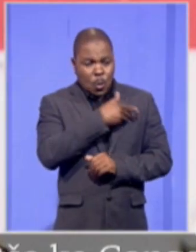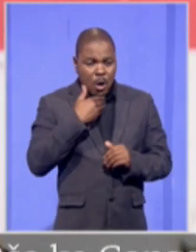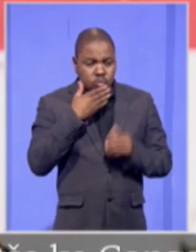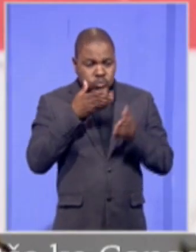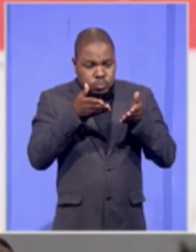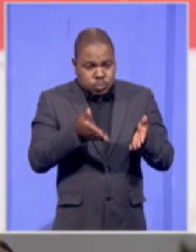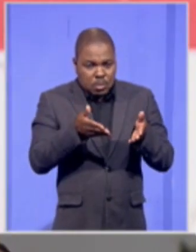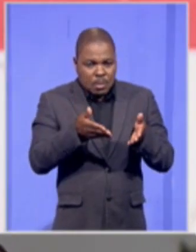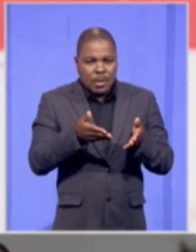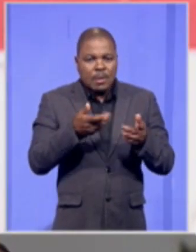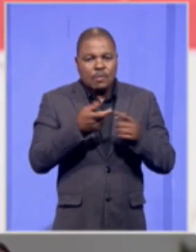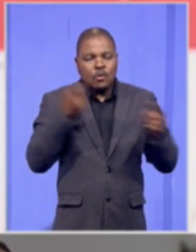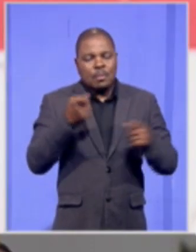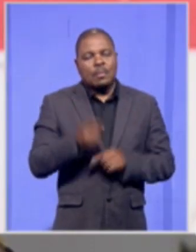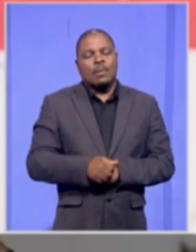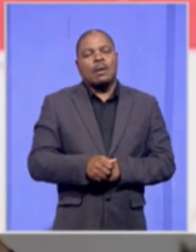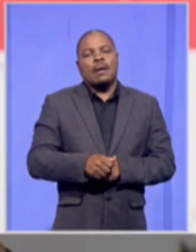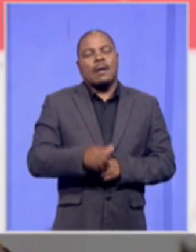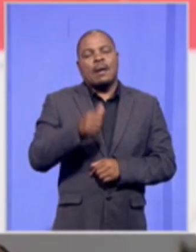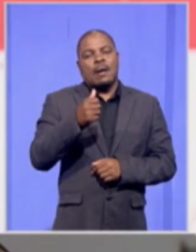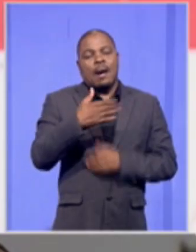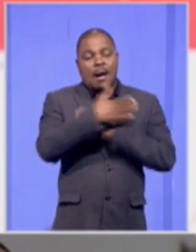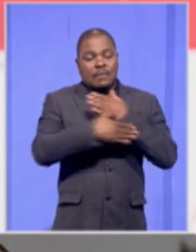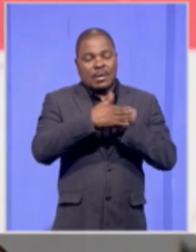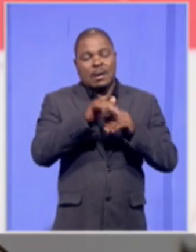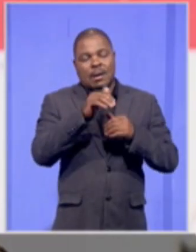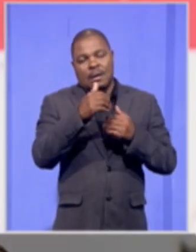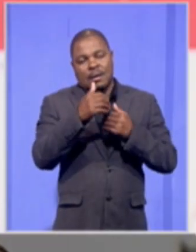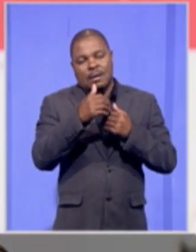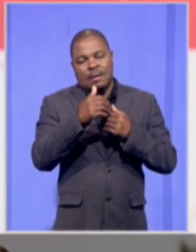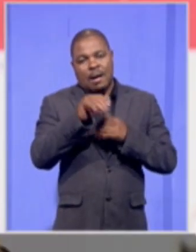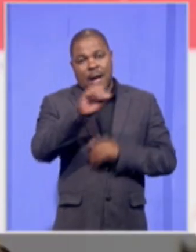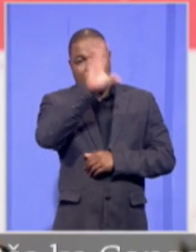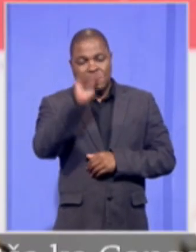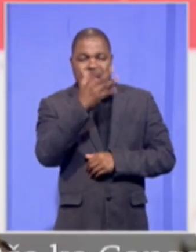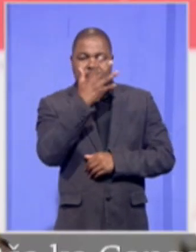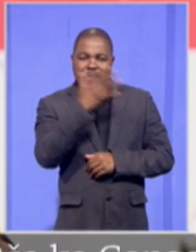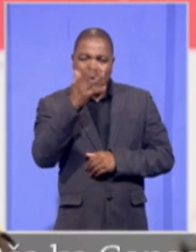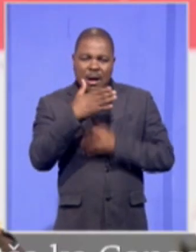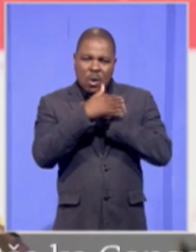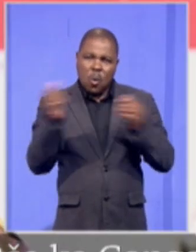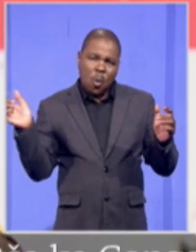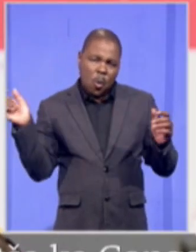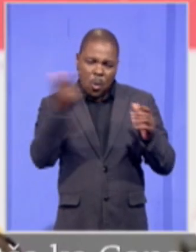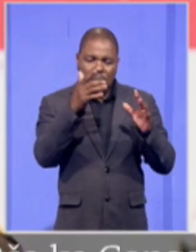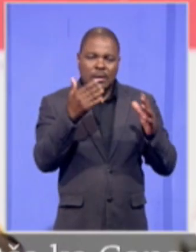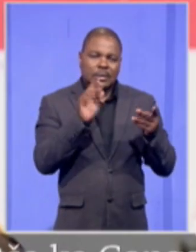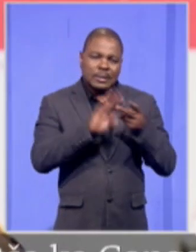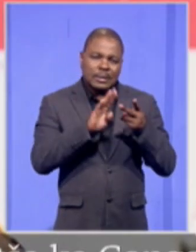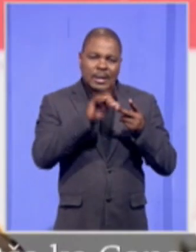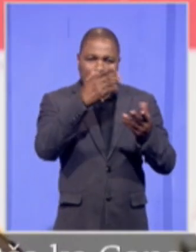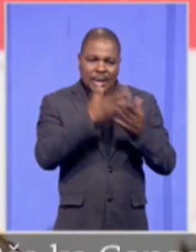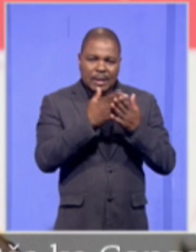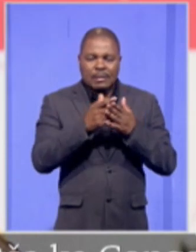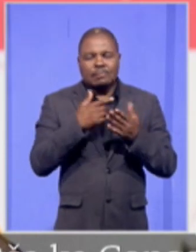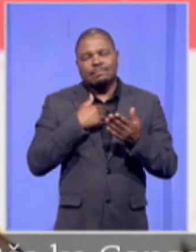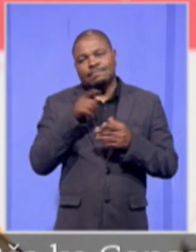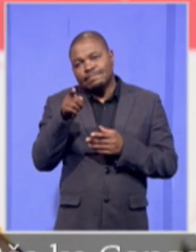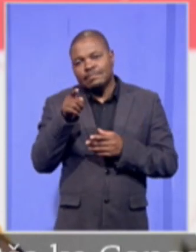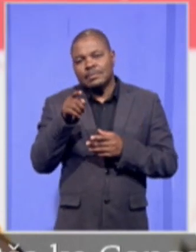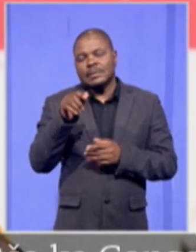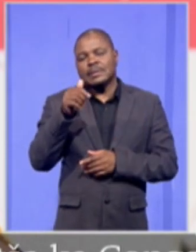the 55 countries of Africa, to plead the leaders that they may send help also to the east of DRC.